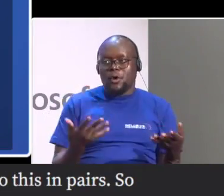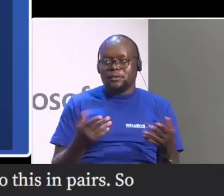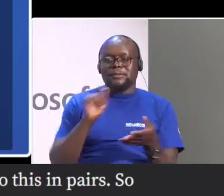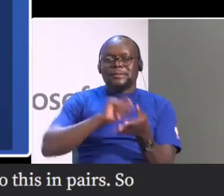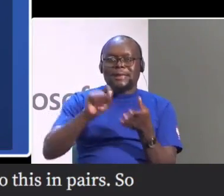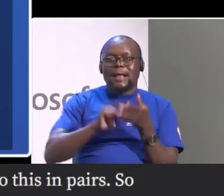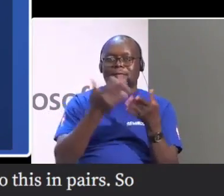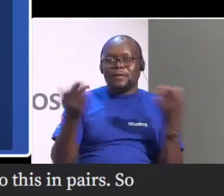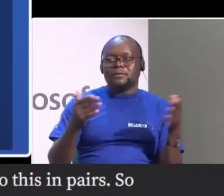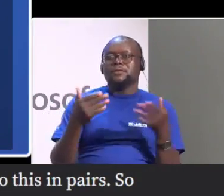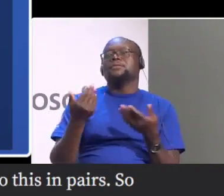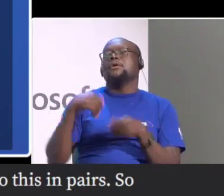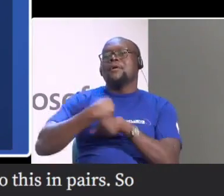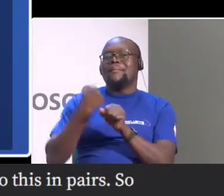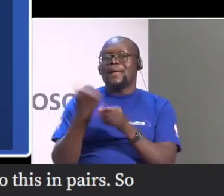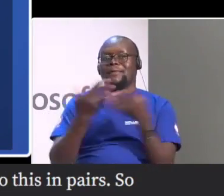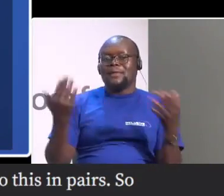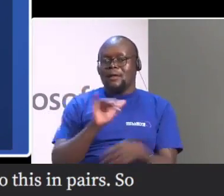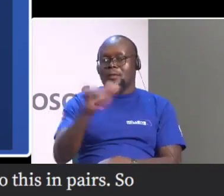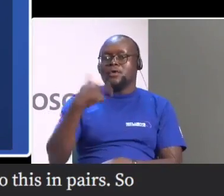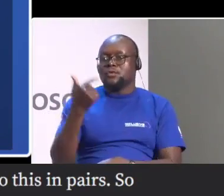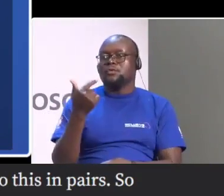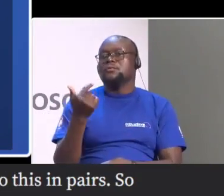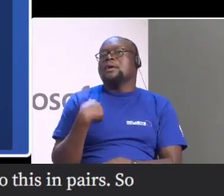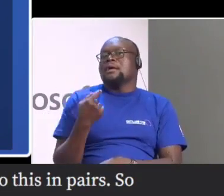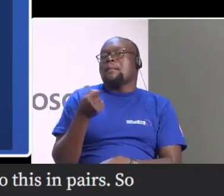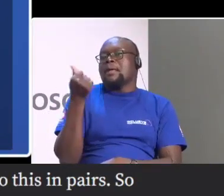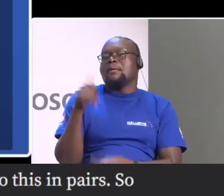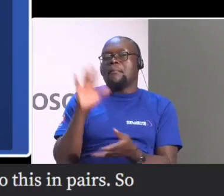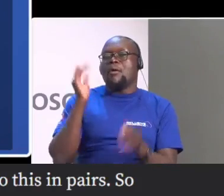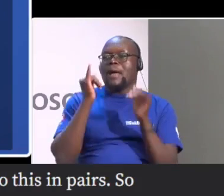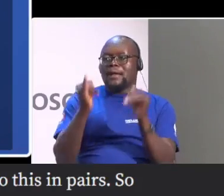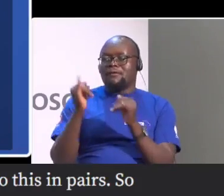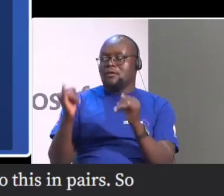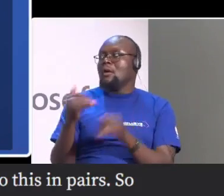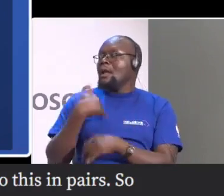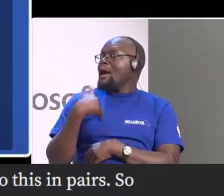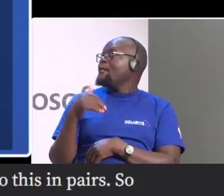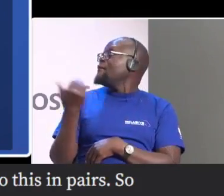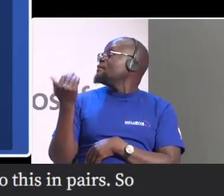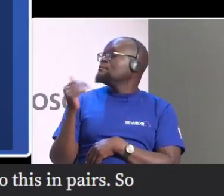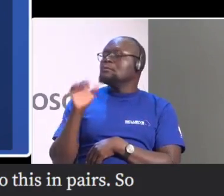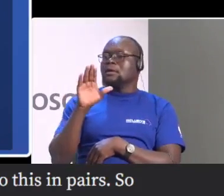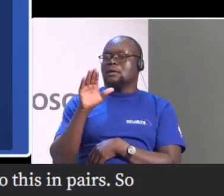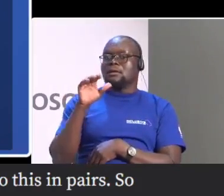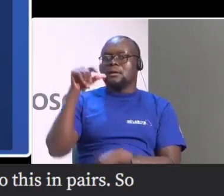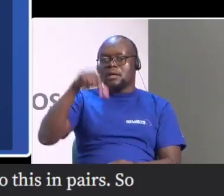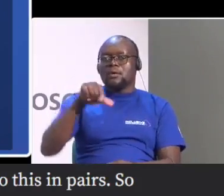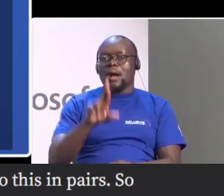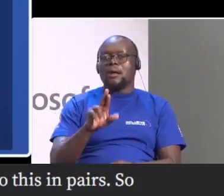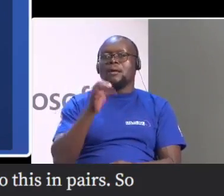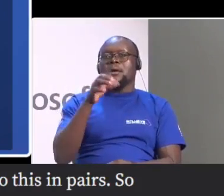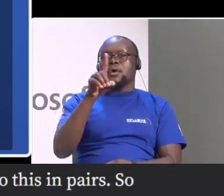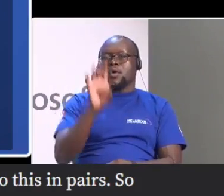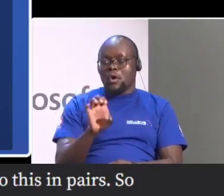write things down or cite things down. Those of you who are a little bit more individual, on screen is a QR code. Hopefully,